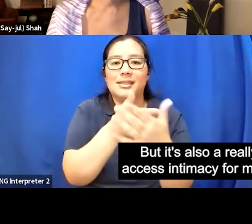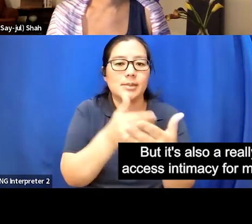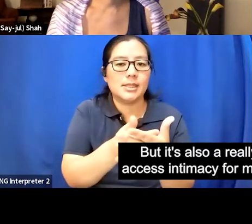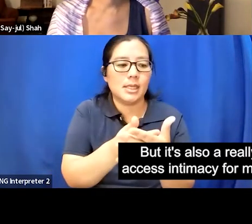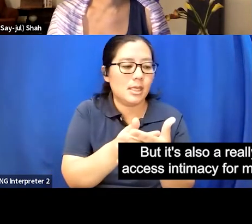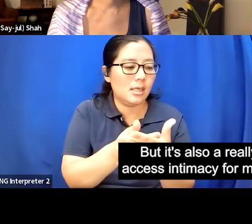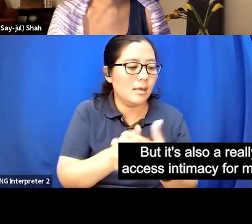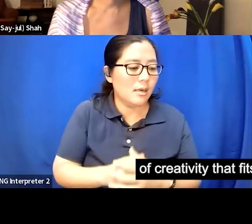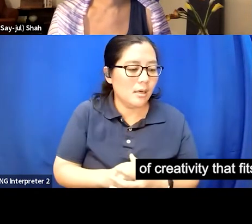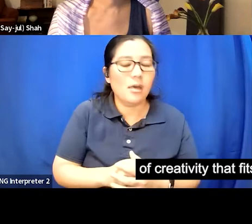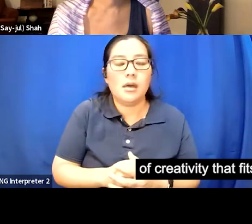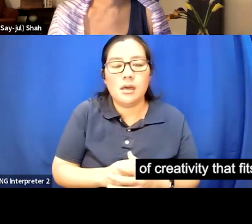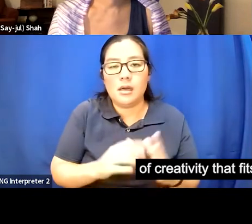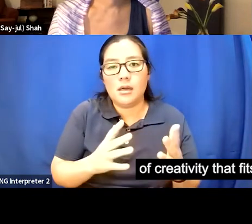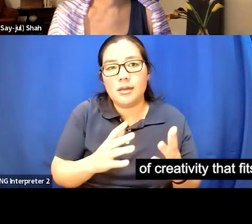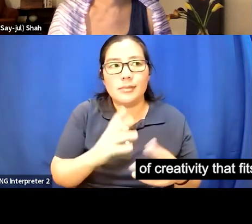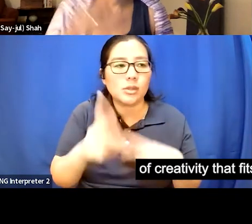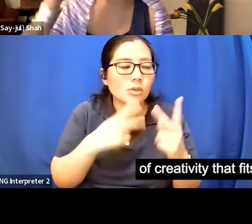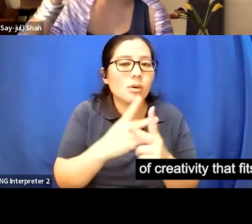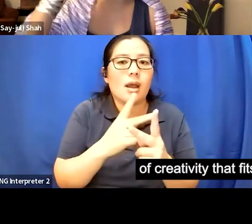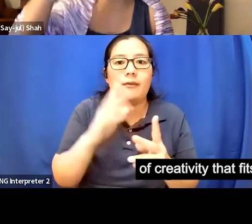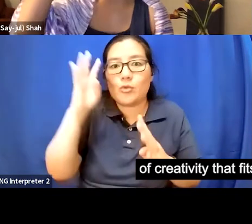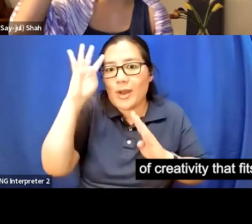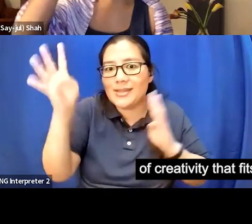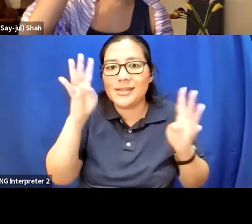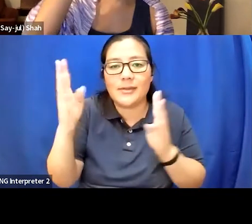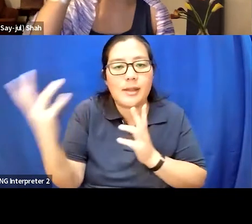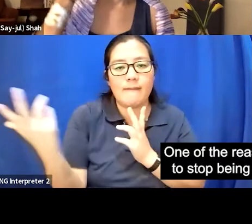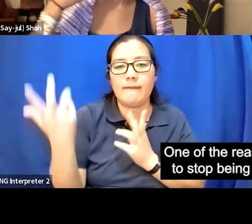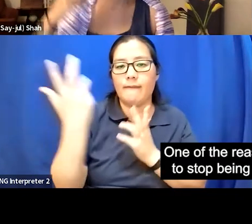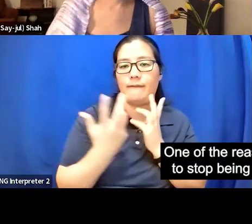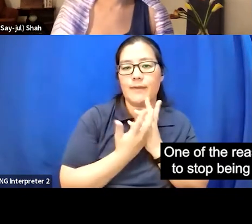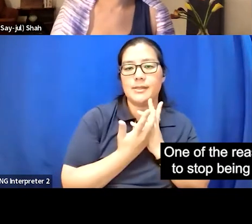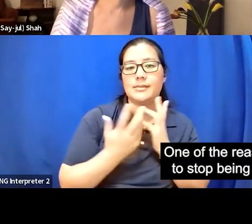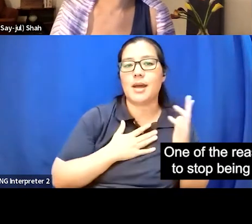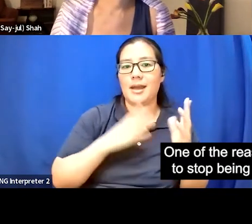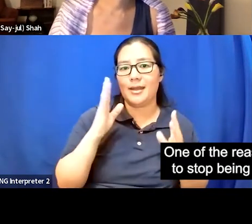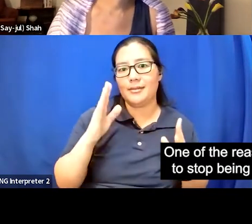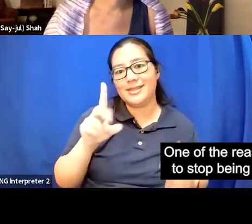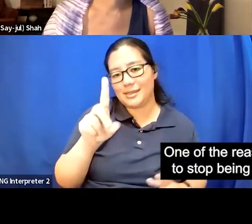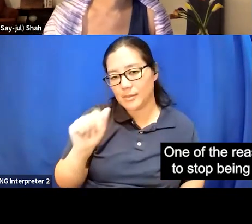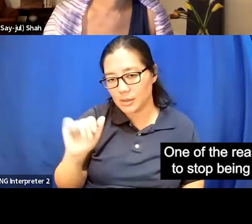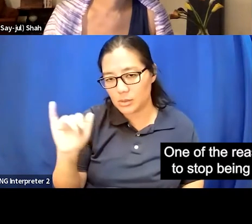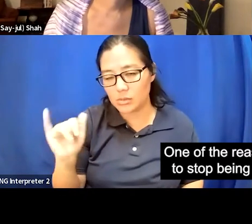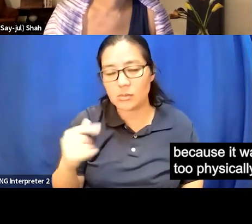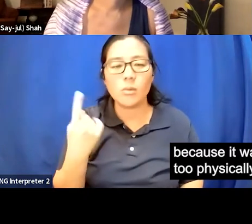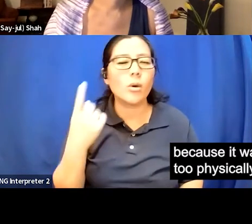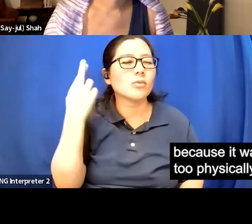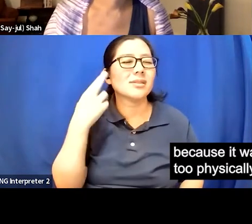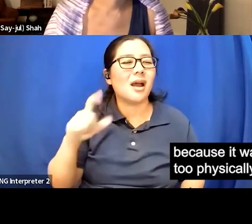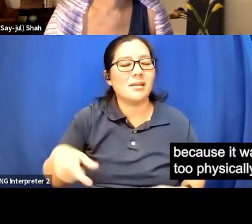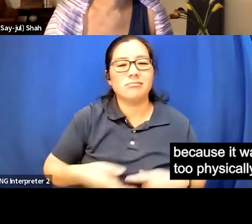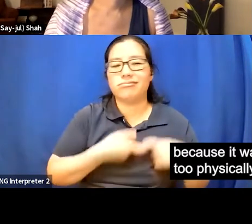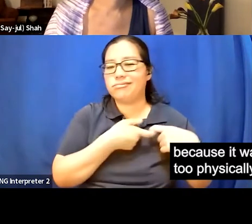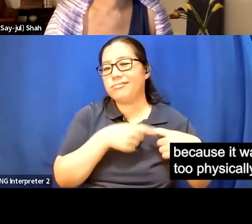intimacy for me, because it's a form of creativity that fits with my disability. One of the reasons that I had to stop being a musician is because it was